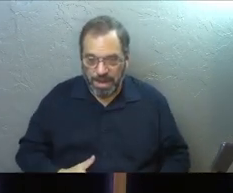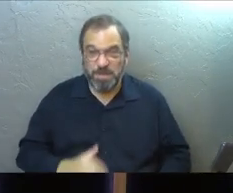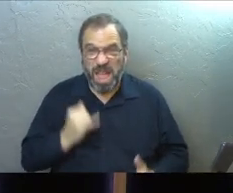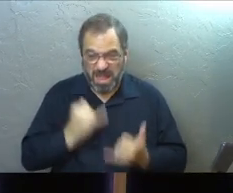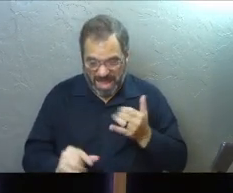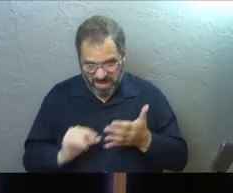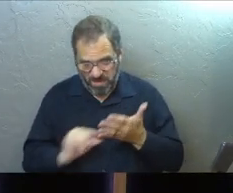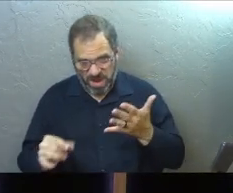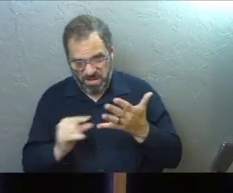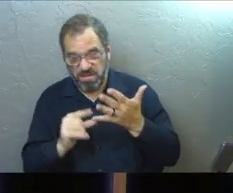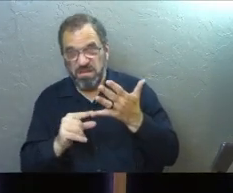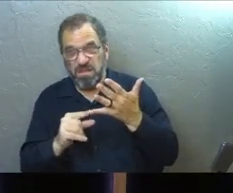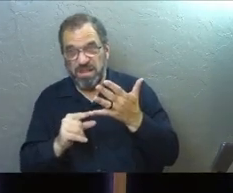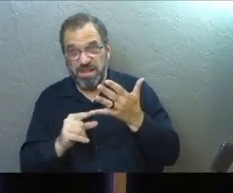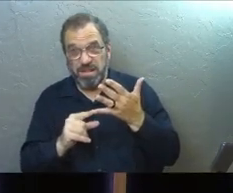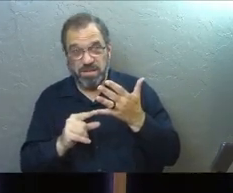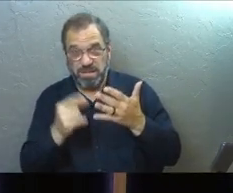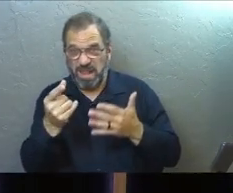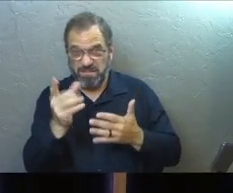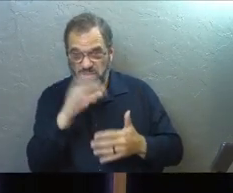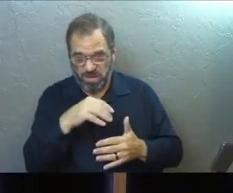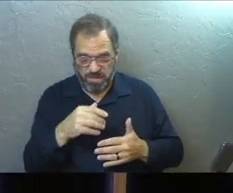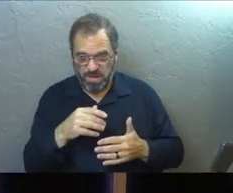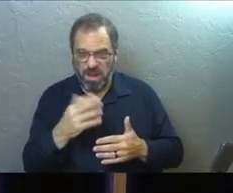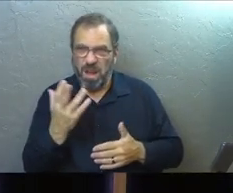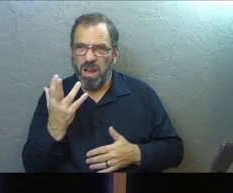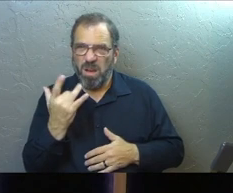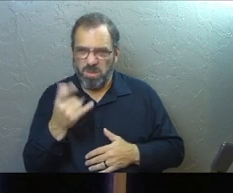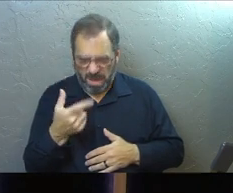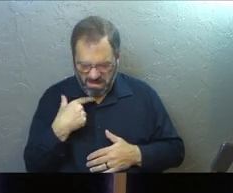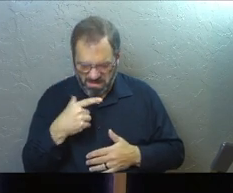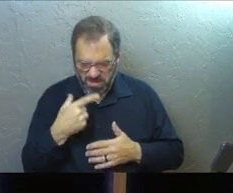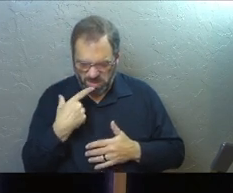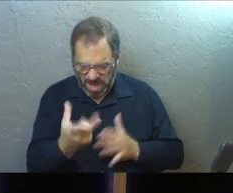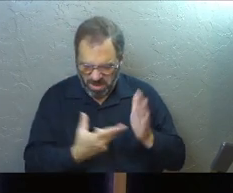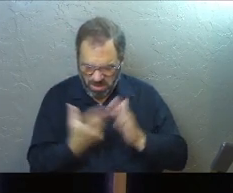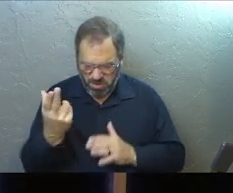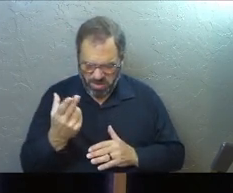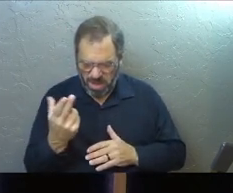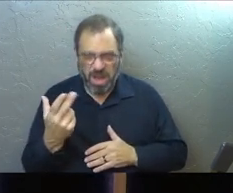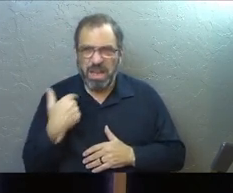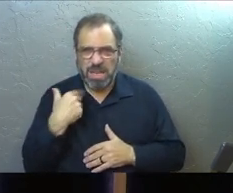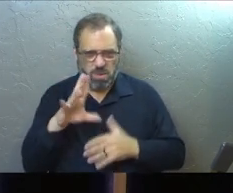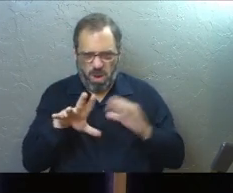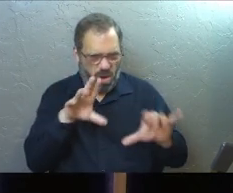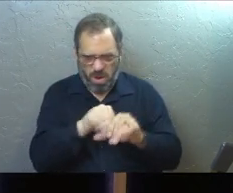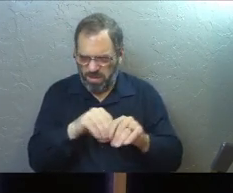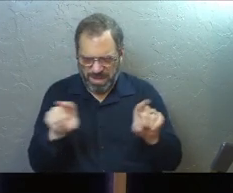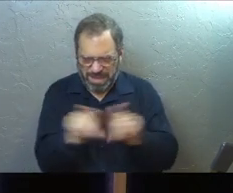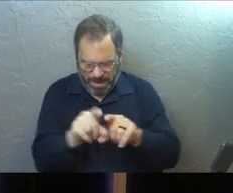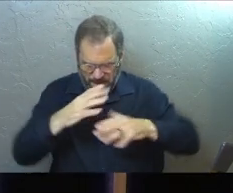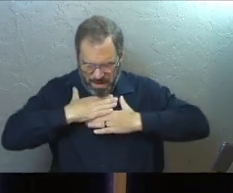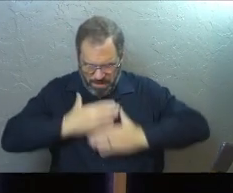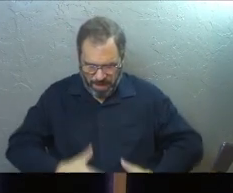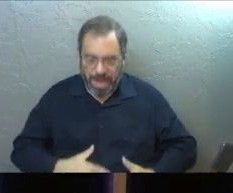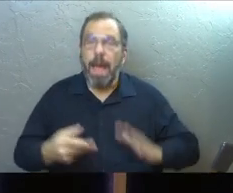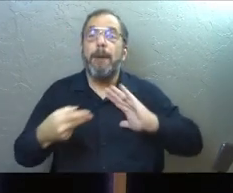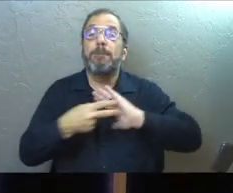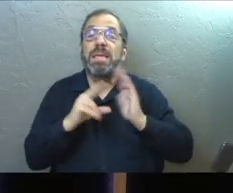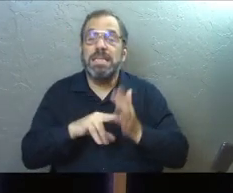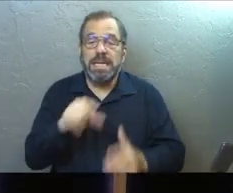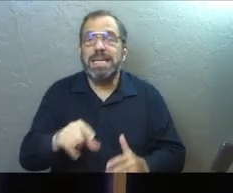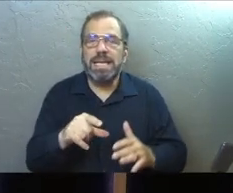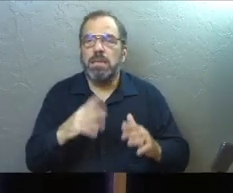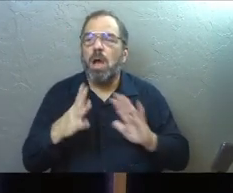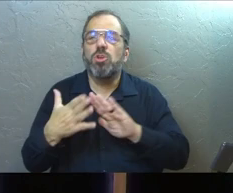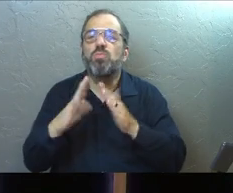that last phrase there should strike you as weird. Why do we need to tell truth? Because we're all part of the same body. What he's speaking to there